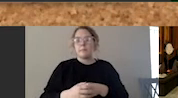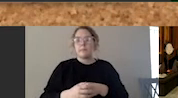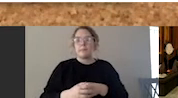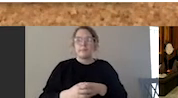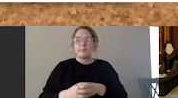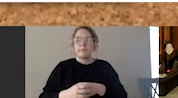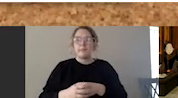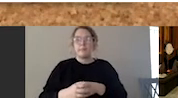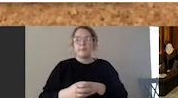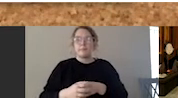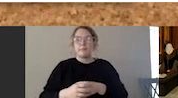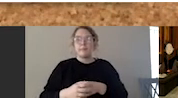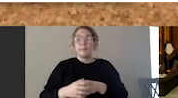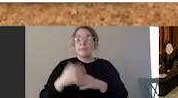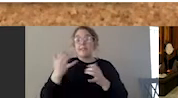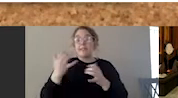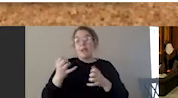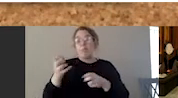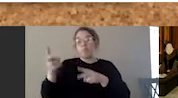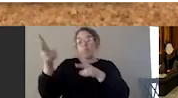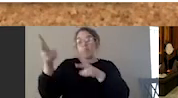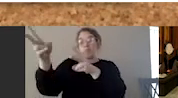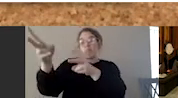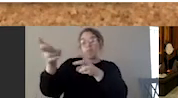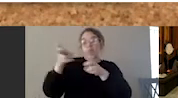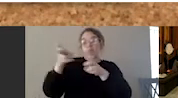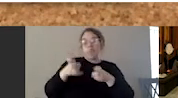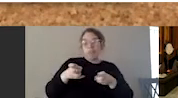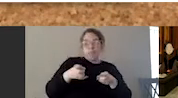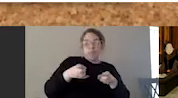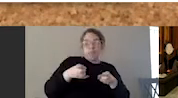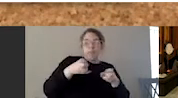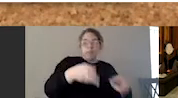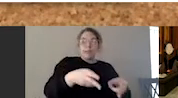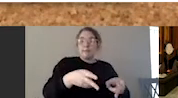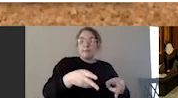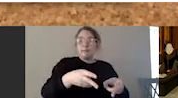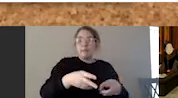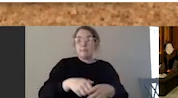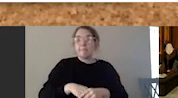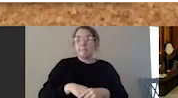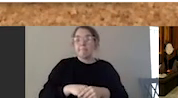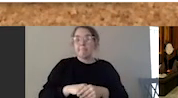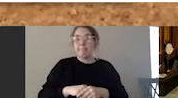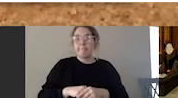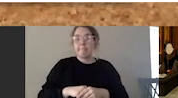just paste that here.